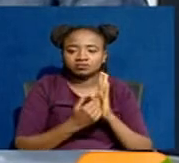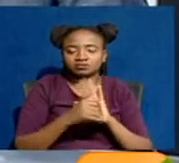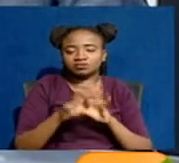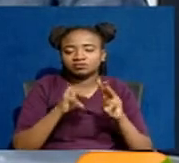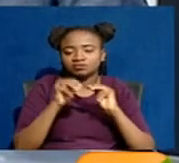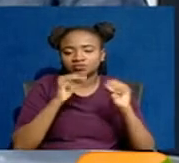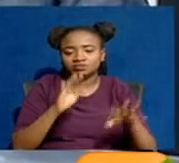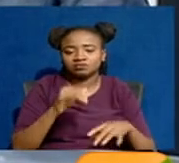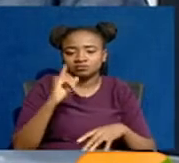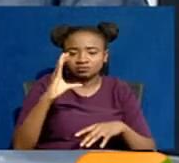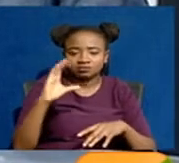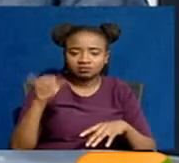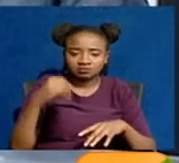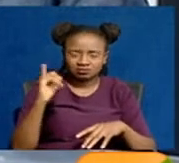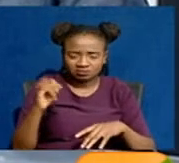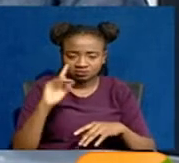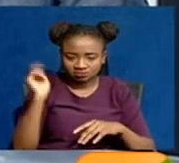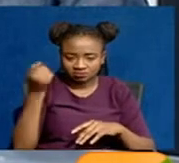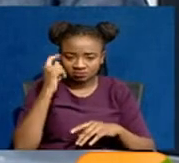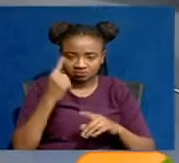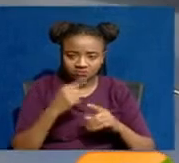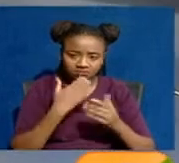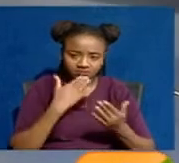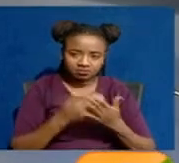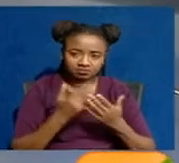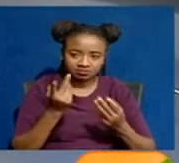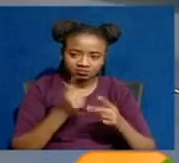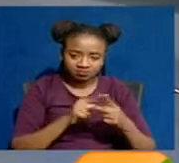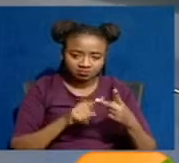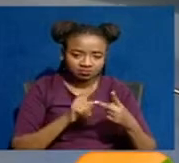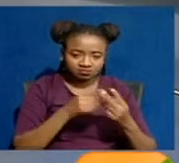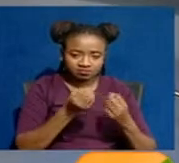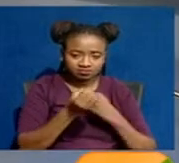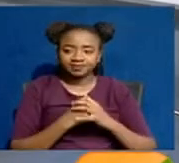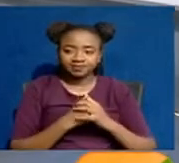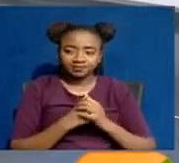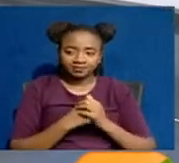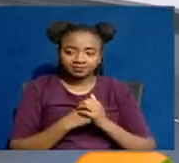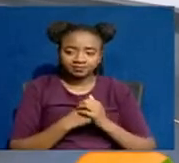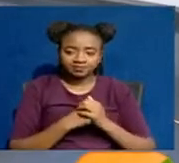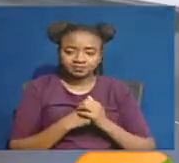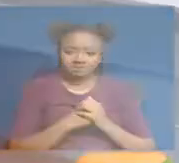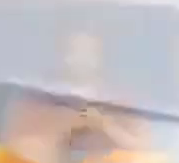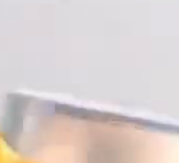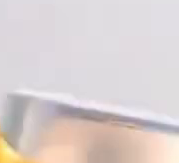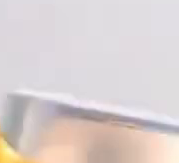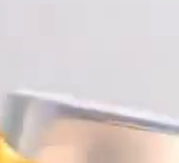Kenya, thank you for helping us better understand these issues that have come up.